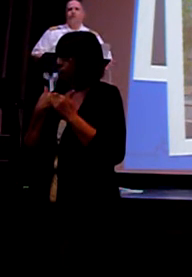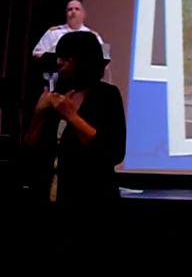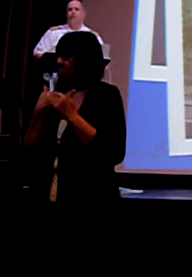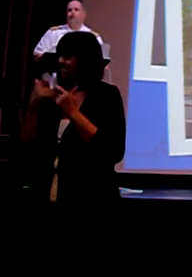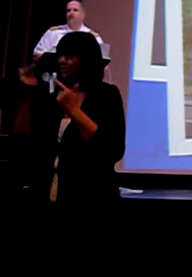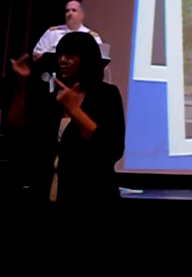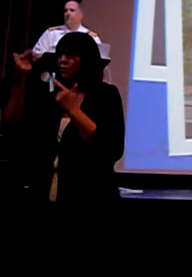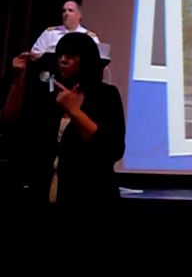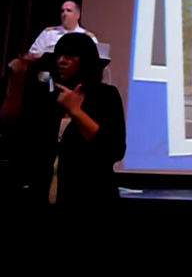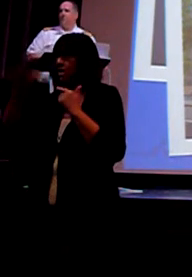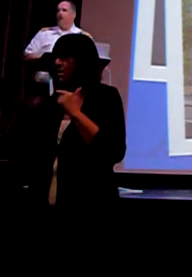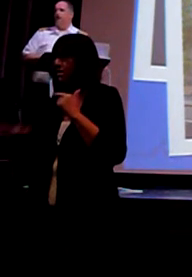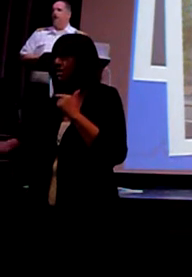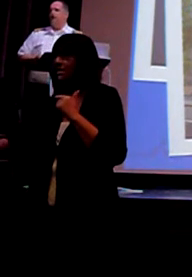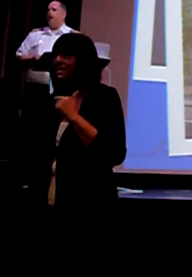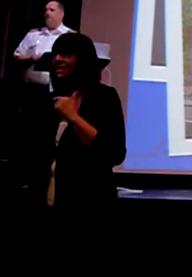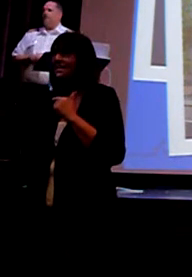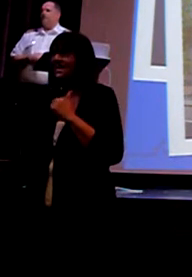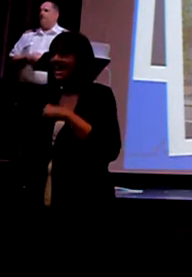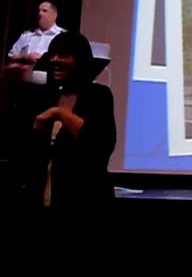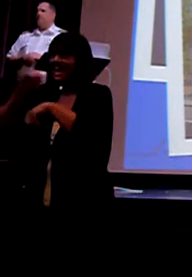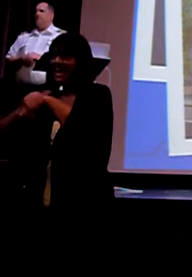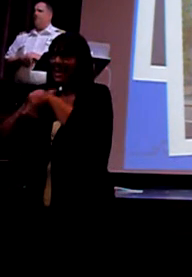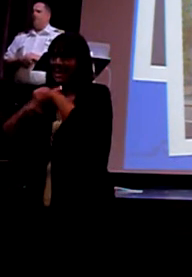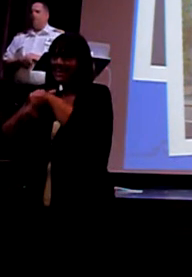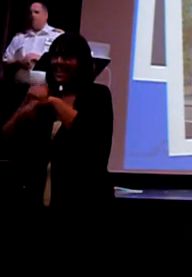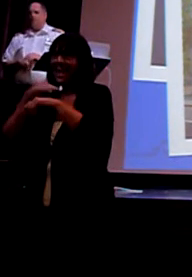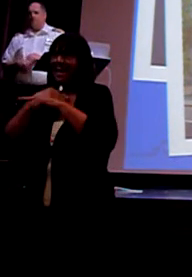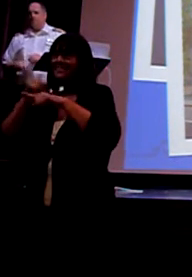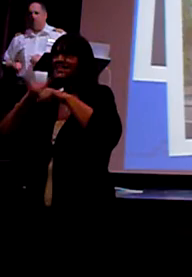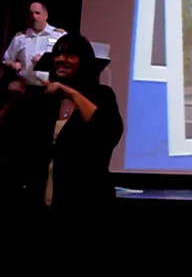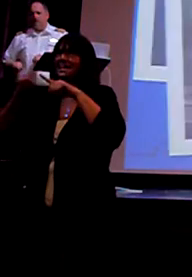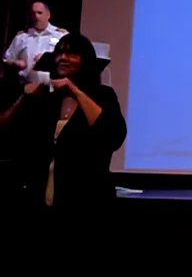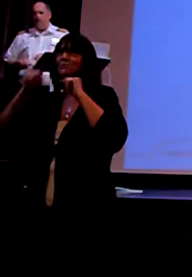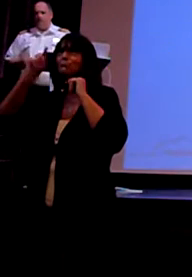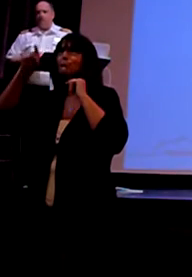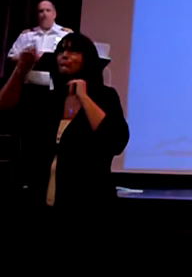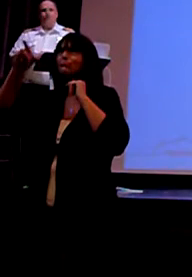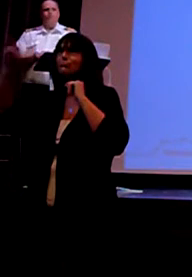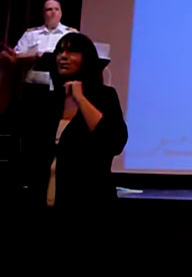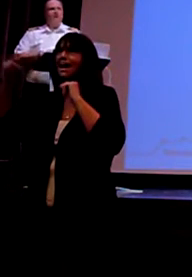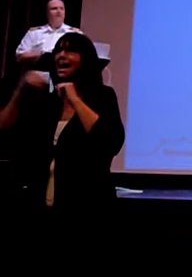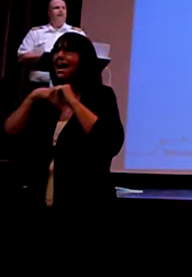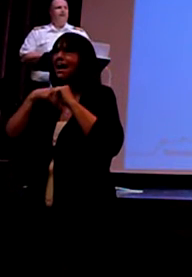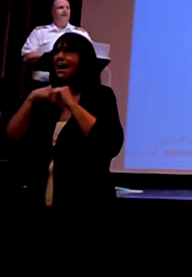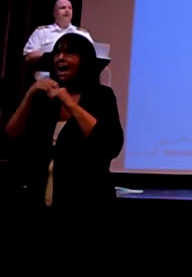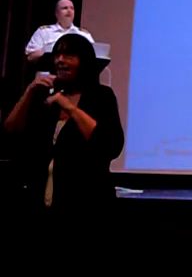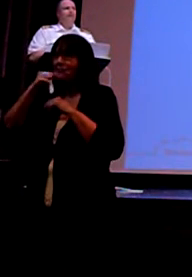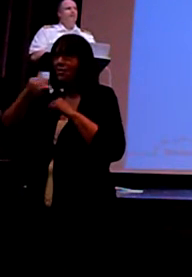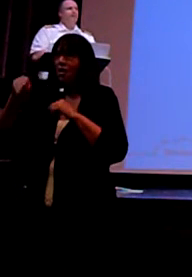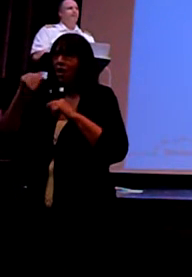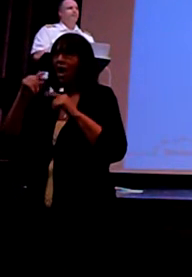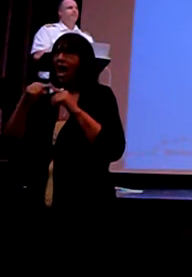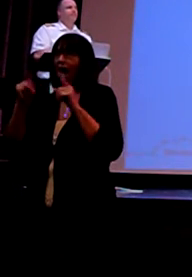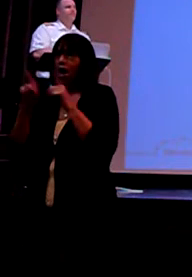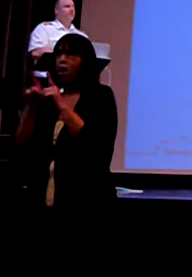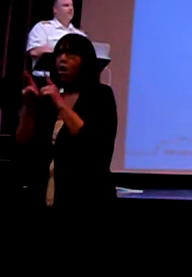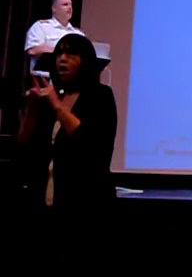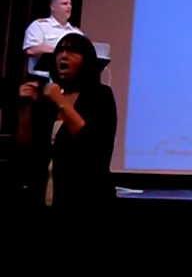green garden. Of course, England has its different parks, and they also have that